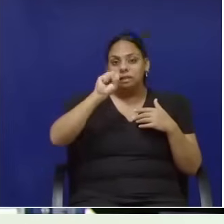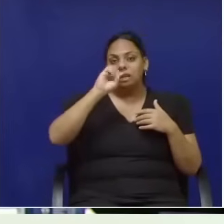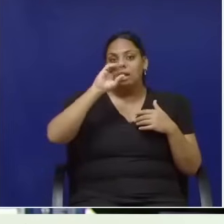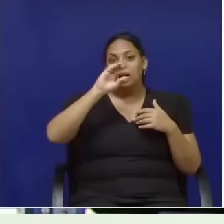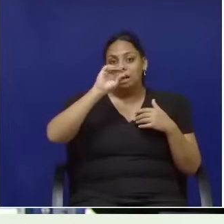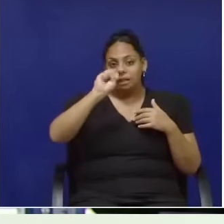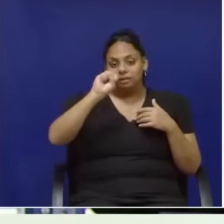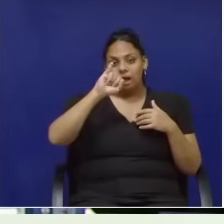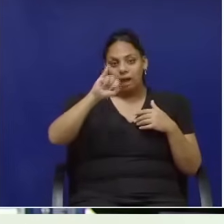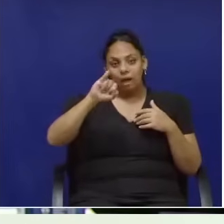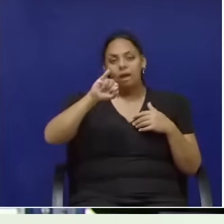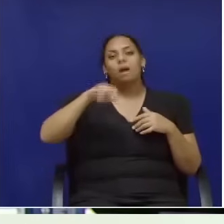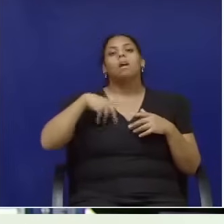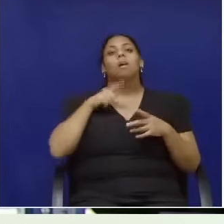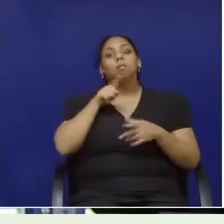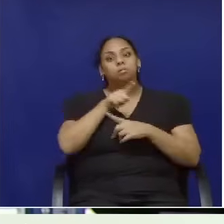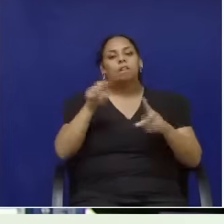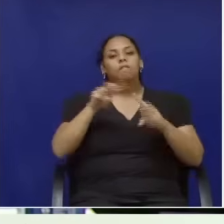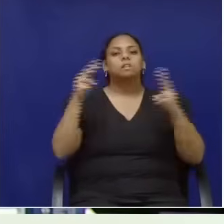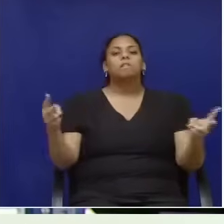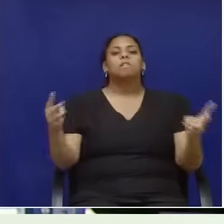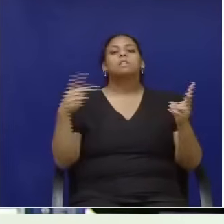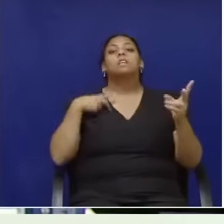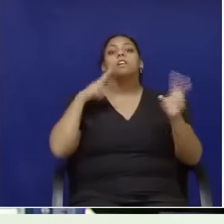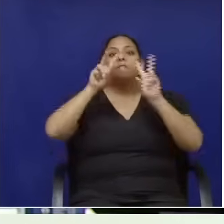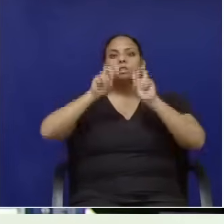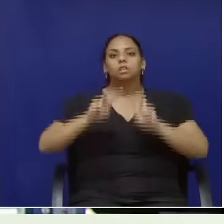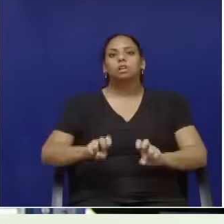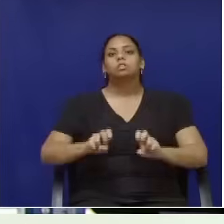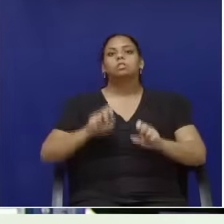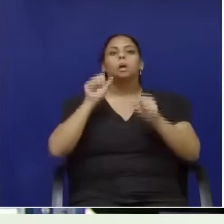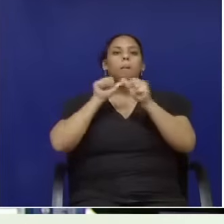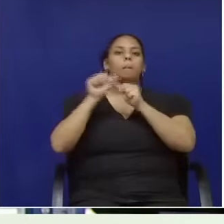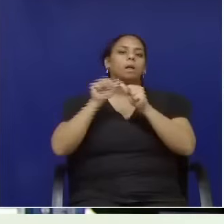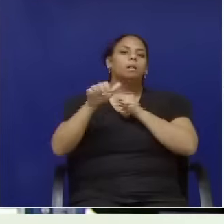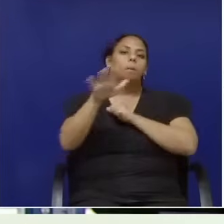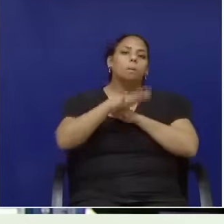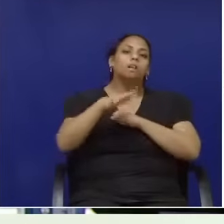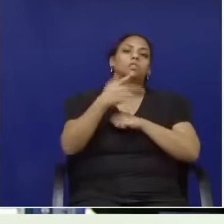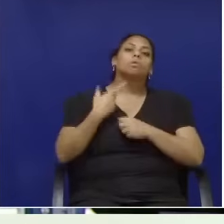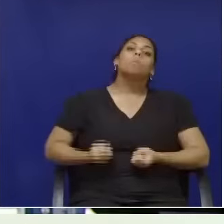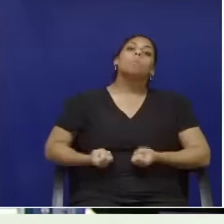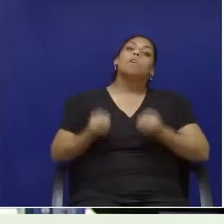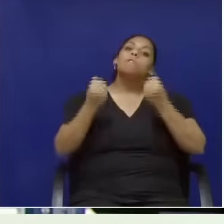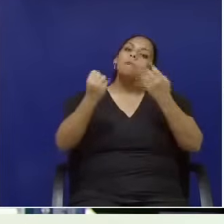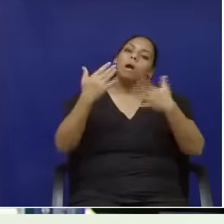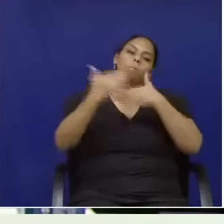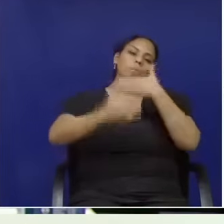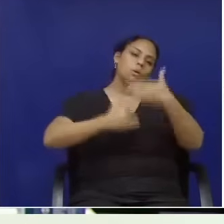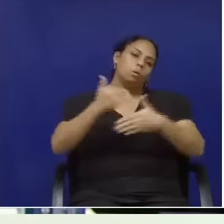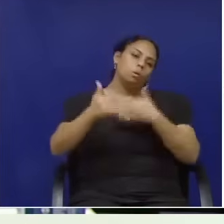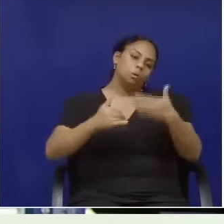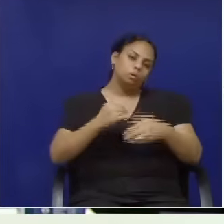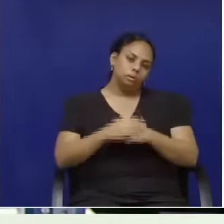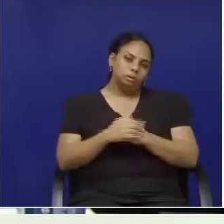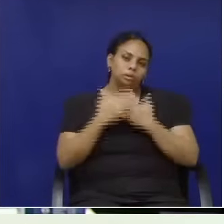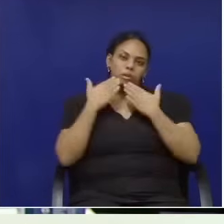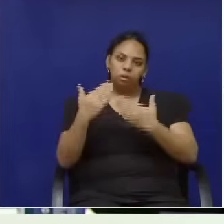in different stages of investigations and they are better placed to provide progress in this regard. Thank